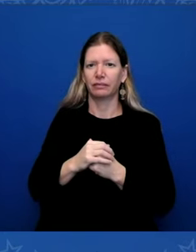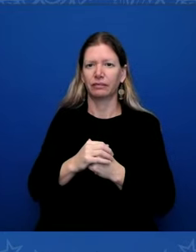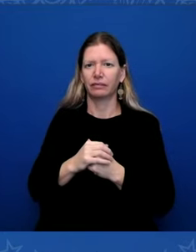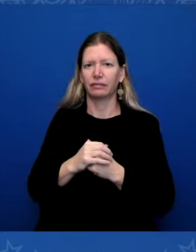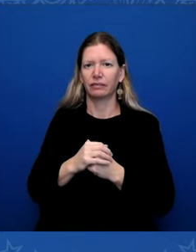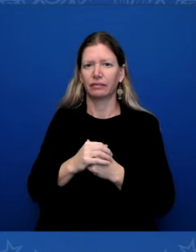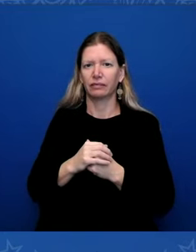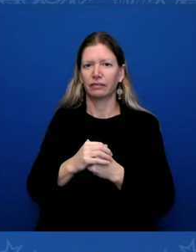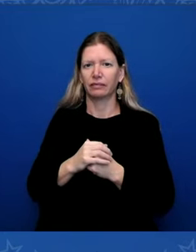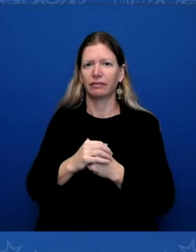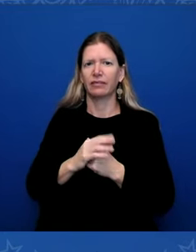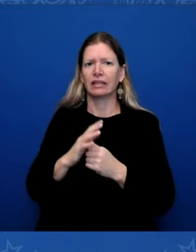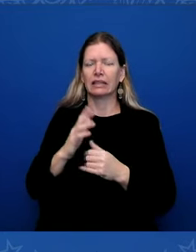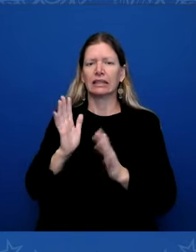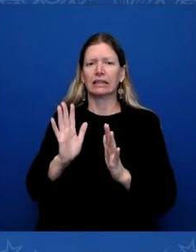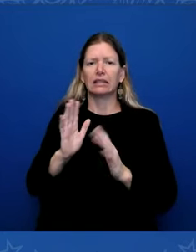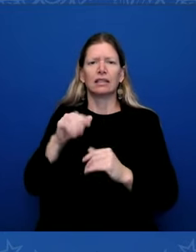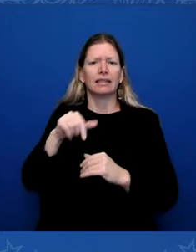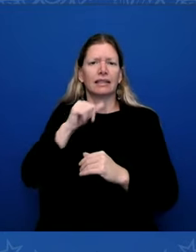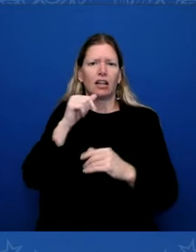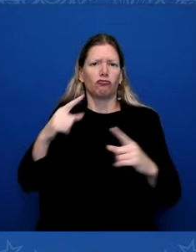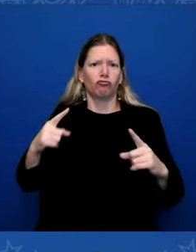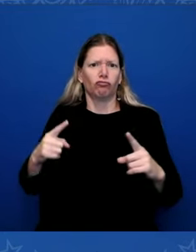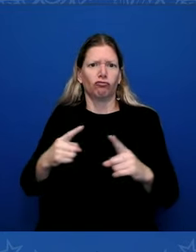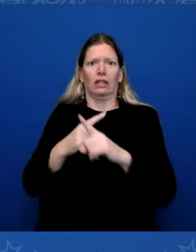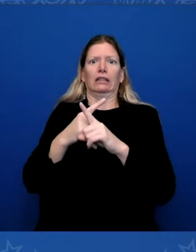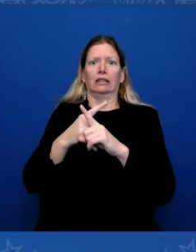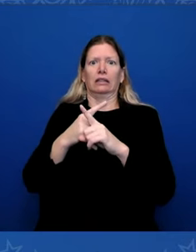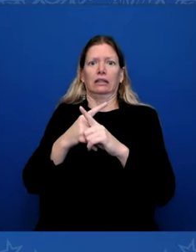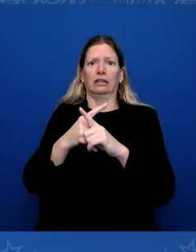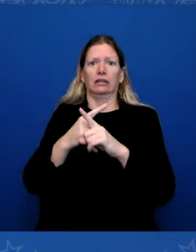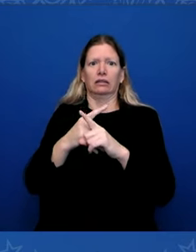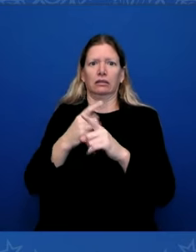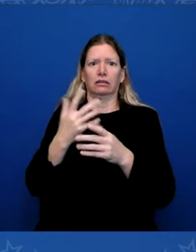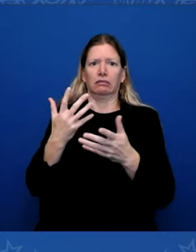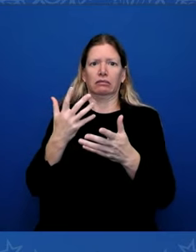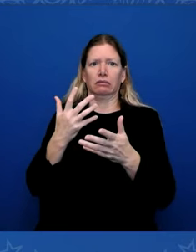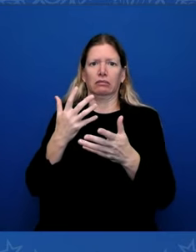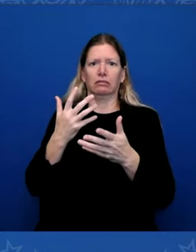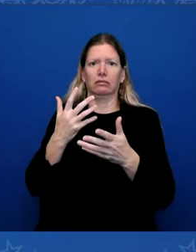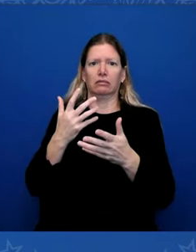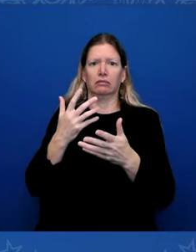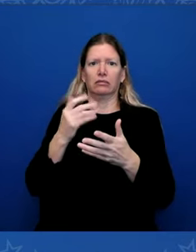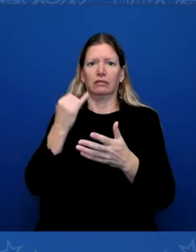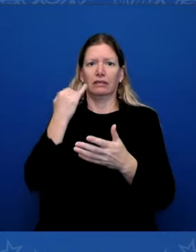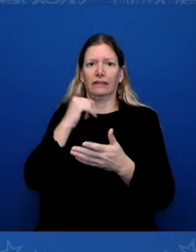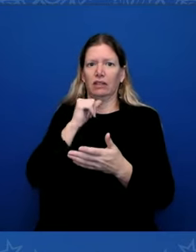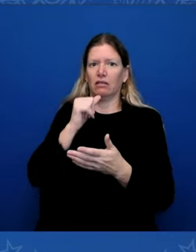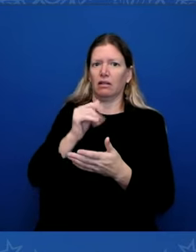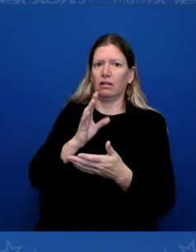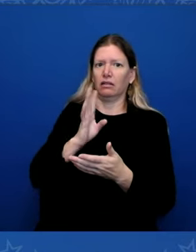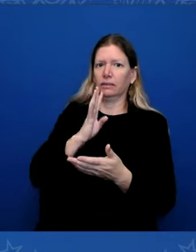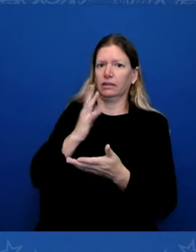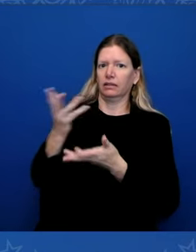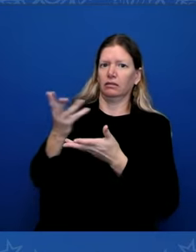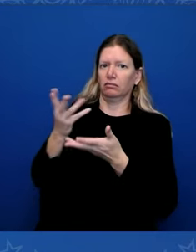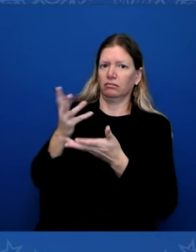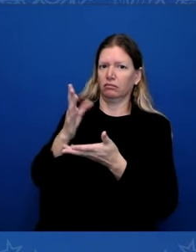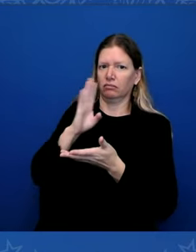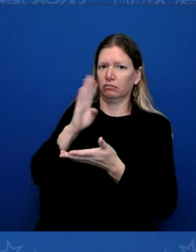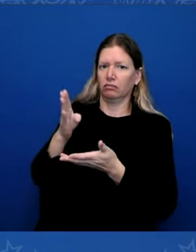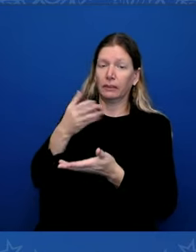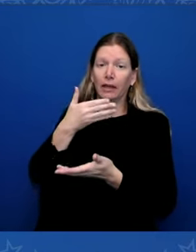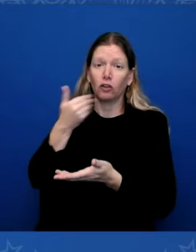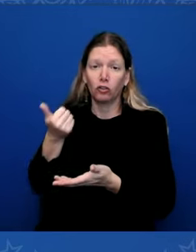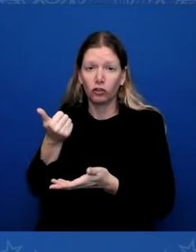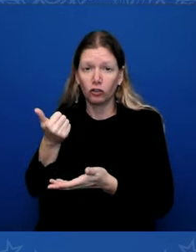better if I did. But I think, look, this is not a criticism. It's an observation. He